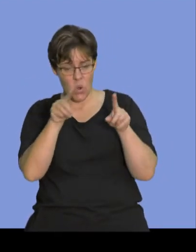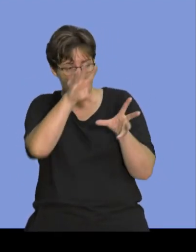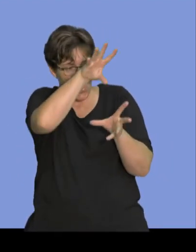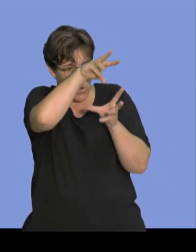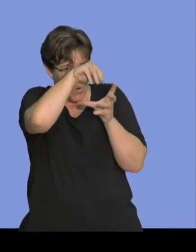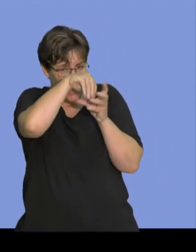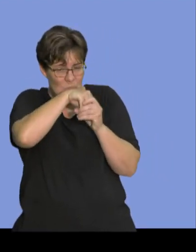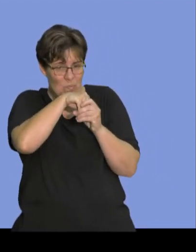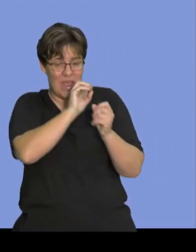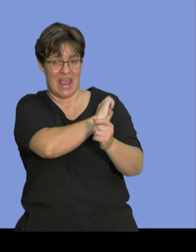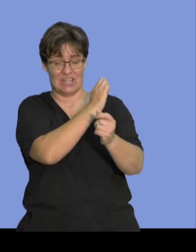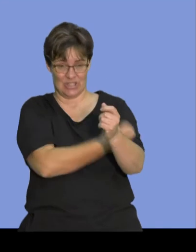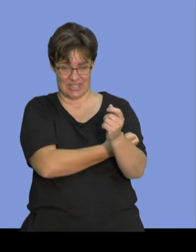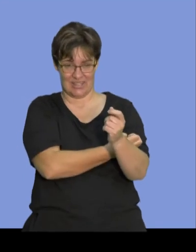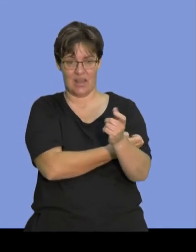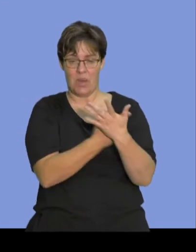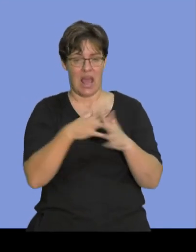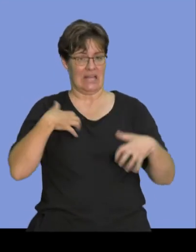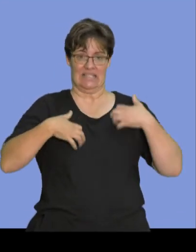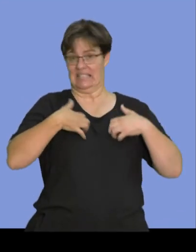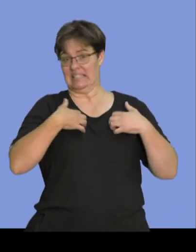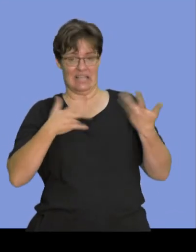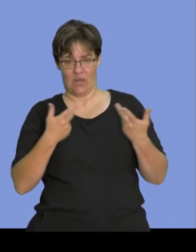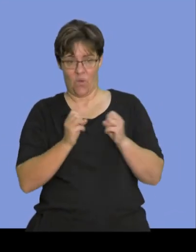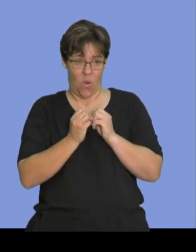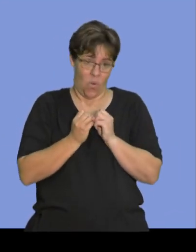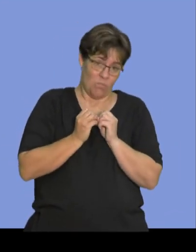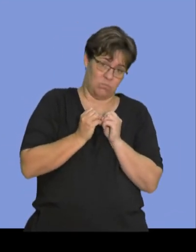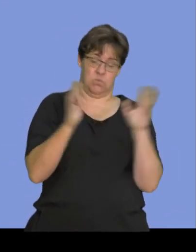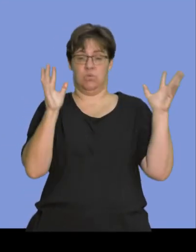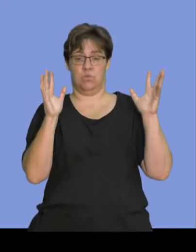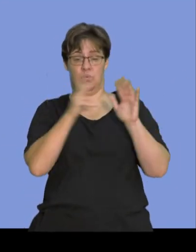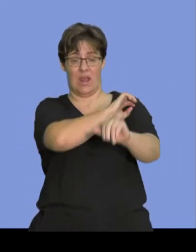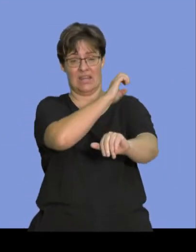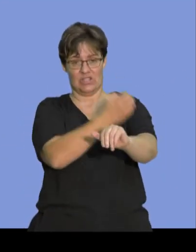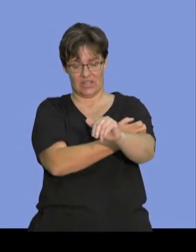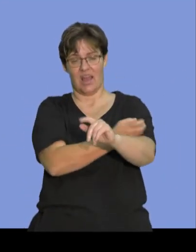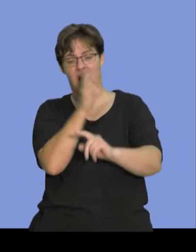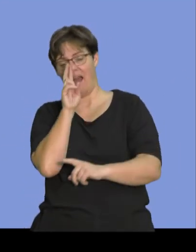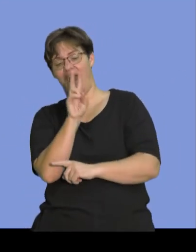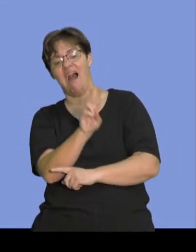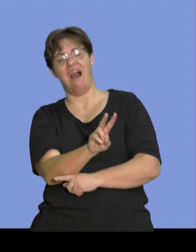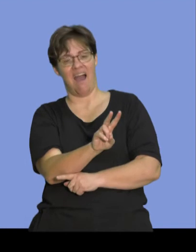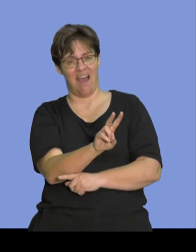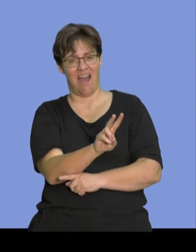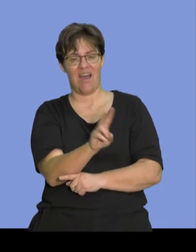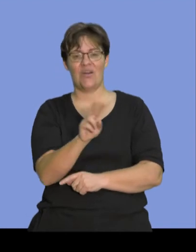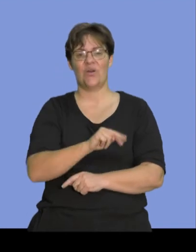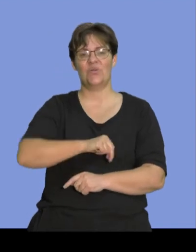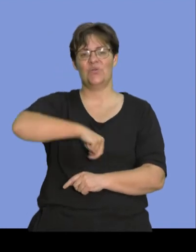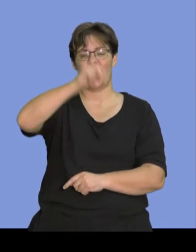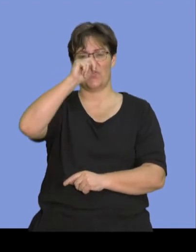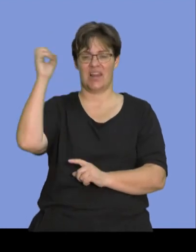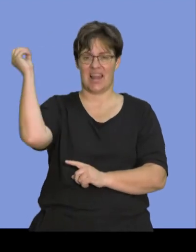these particles absorb these energy, they become excited. And when they release that energy, there is an observation